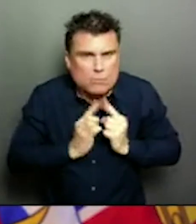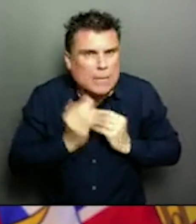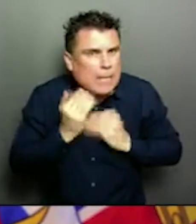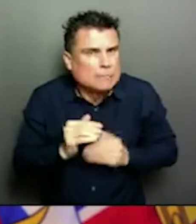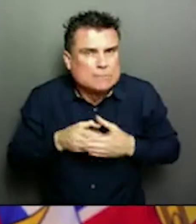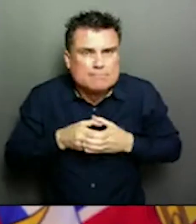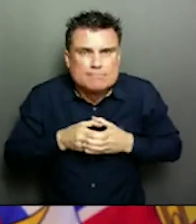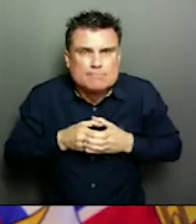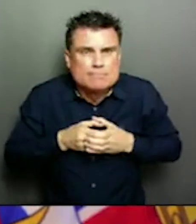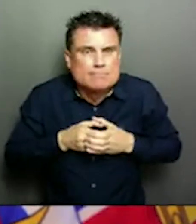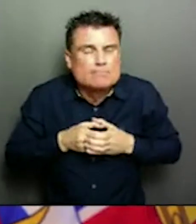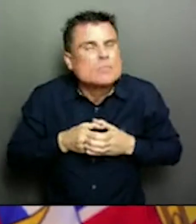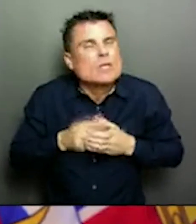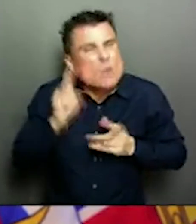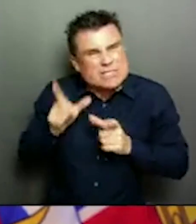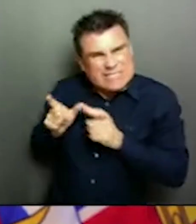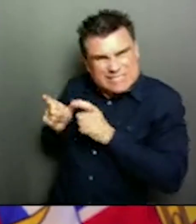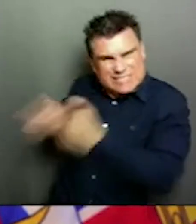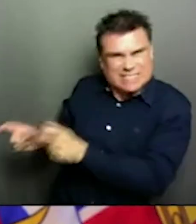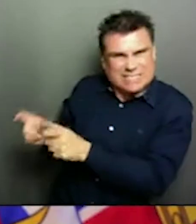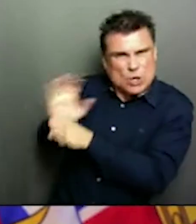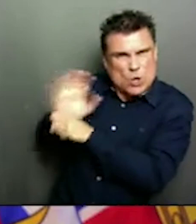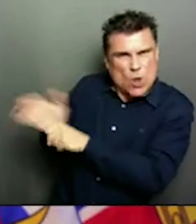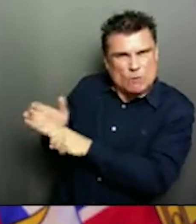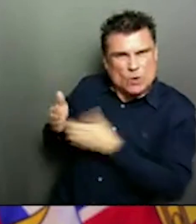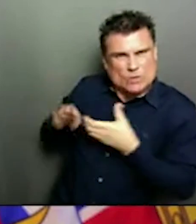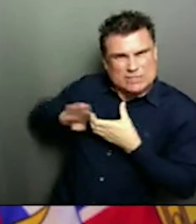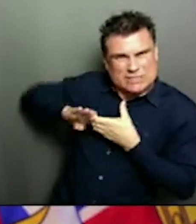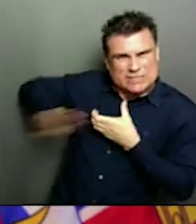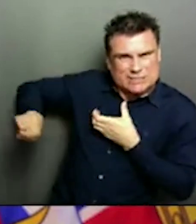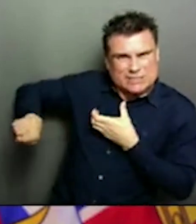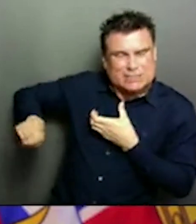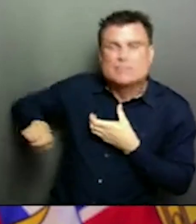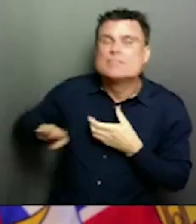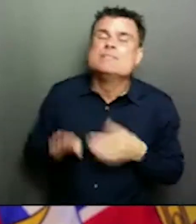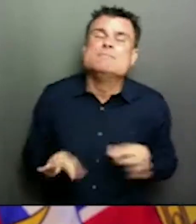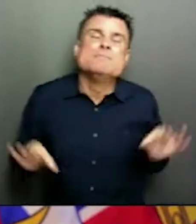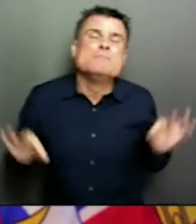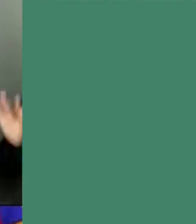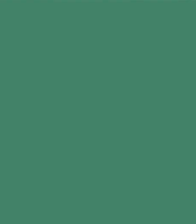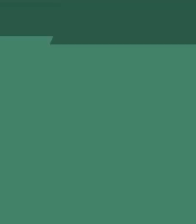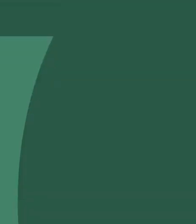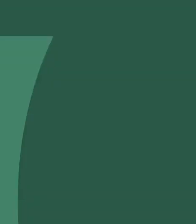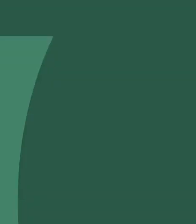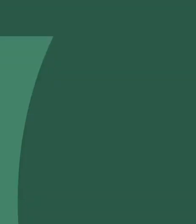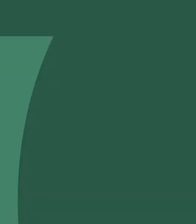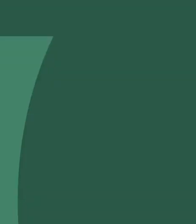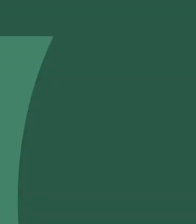time to be kind to each other, to be calm, and to be safe. Thank you.